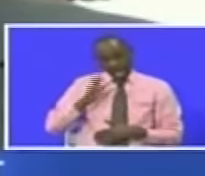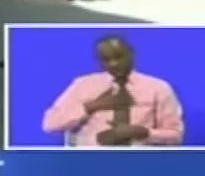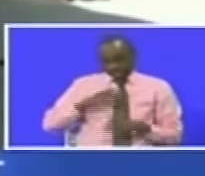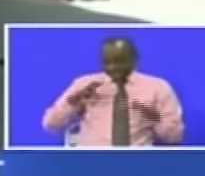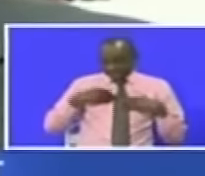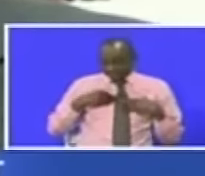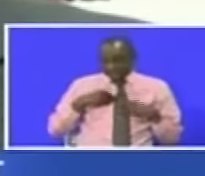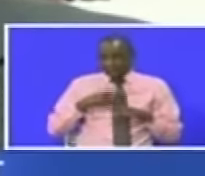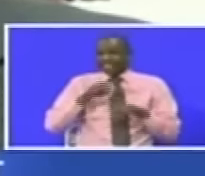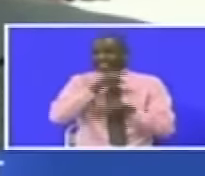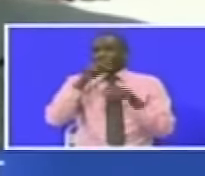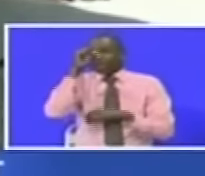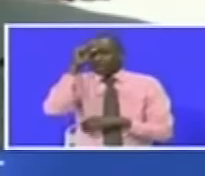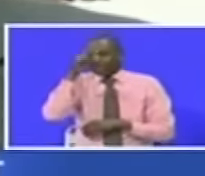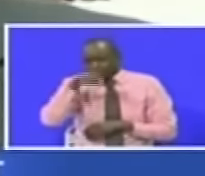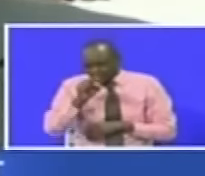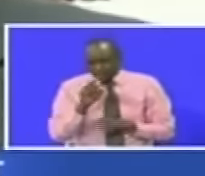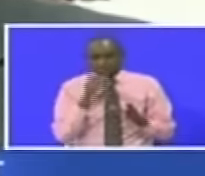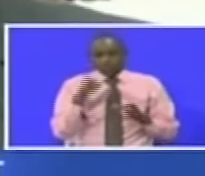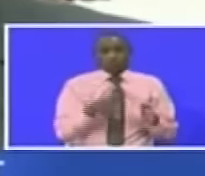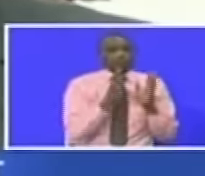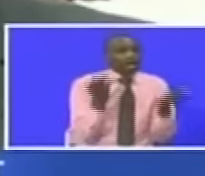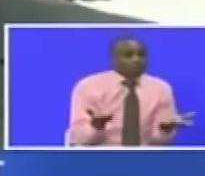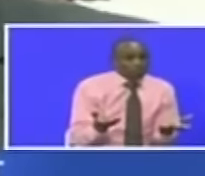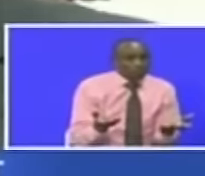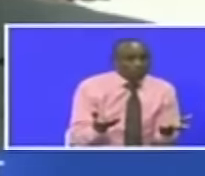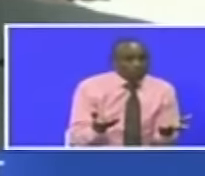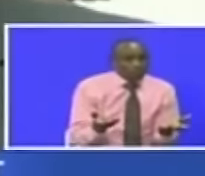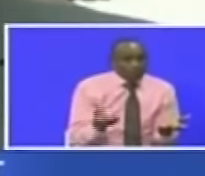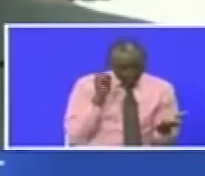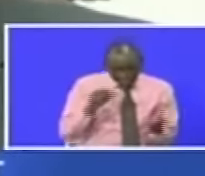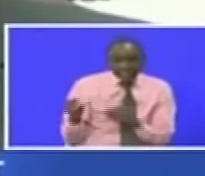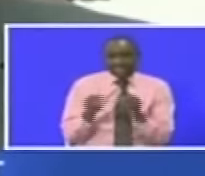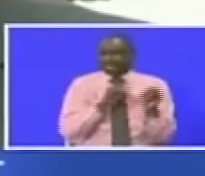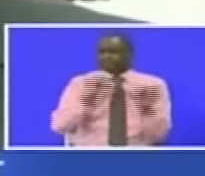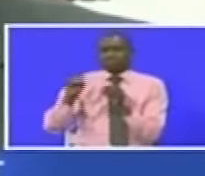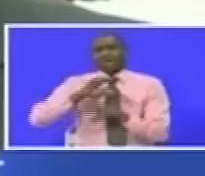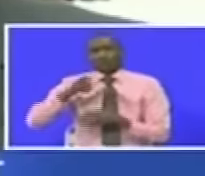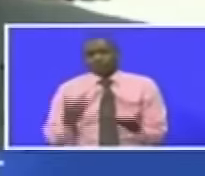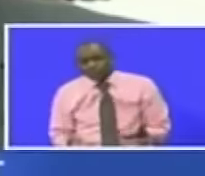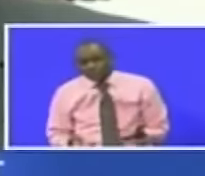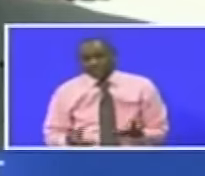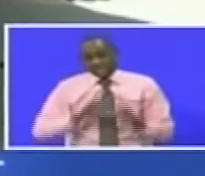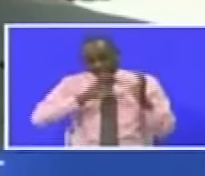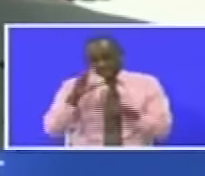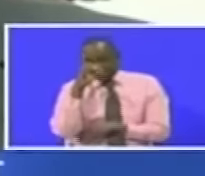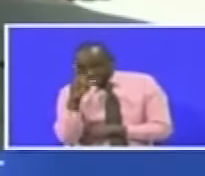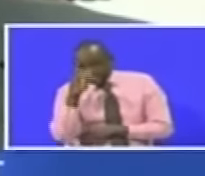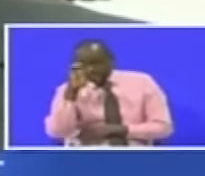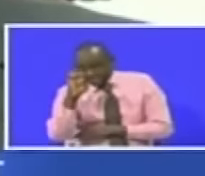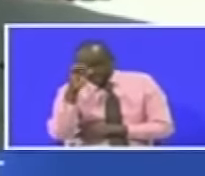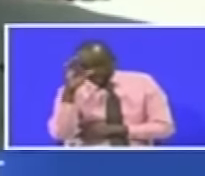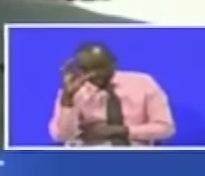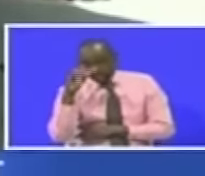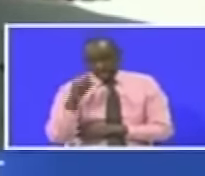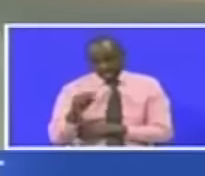we saw the national government having reclassified the roads, because what was supposed to be transferred to the counties is class D, E, F